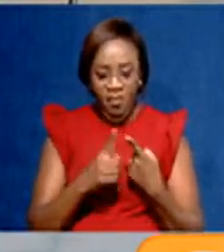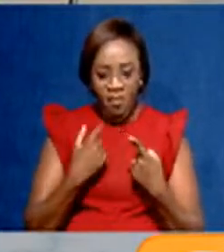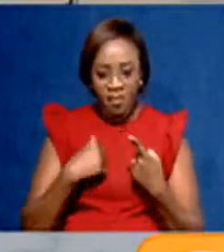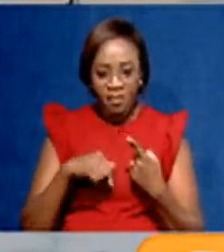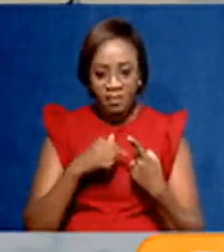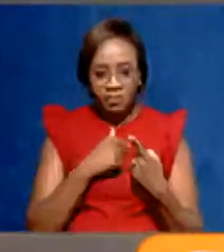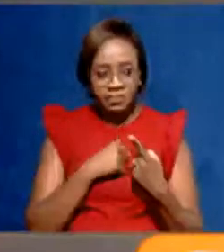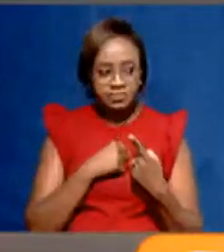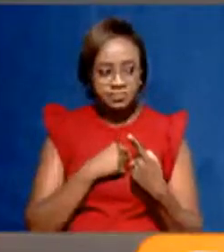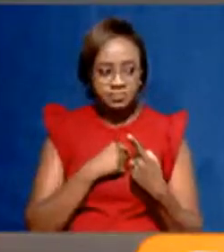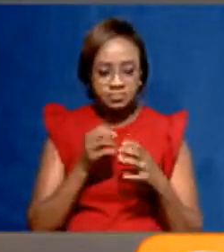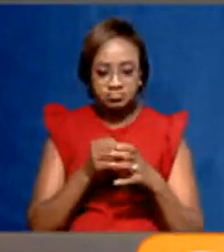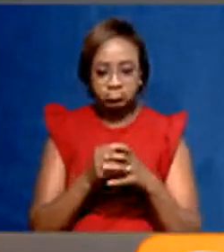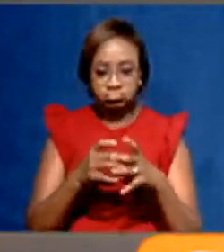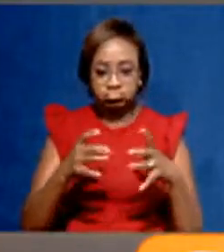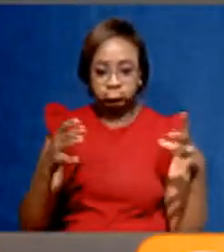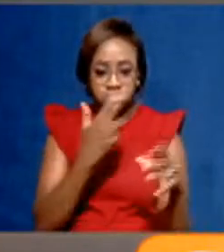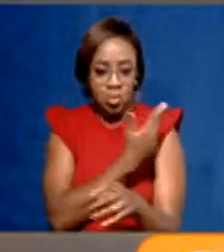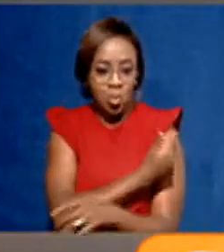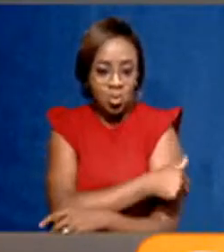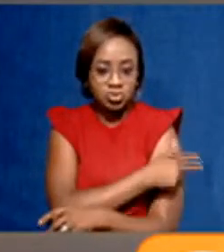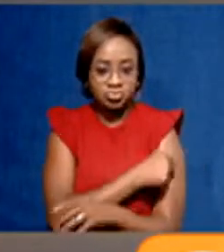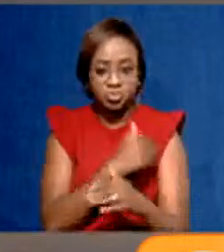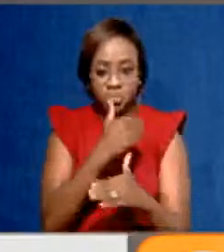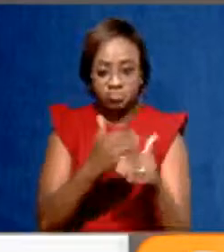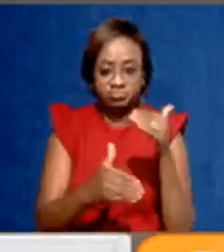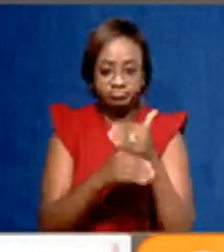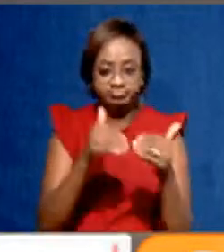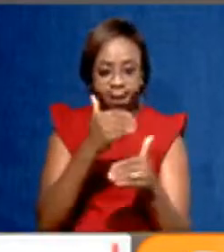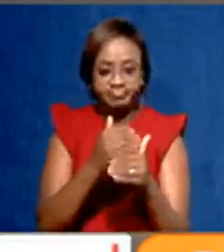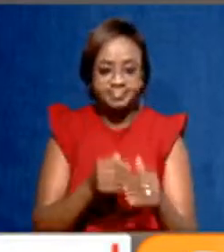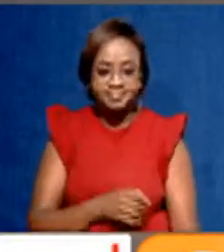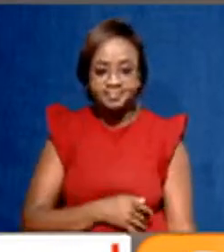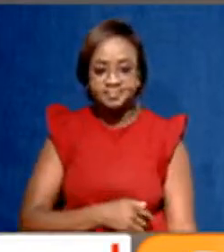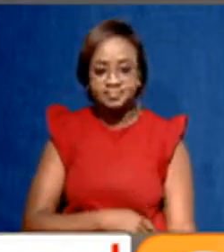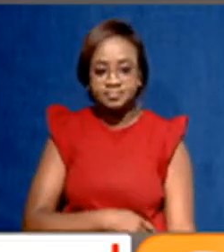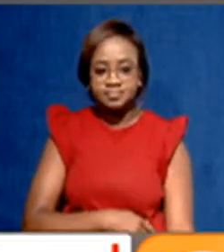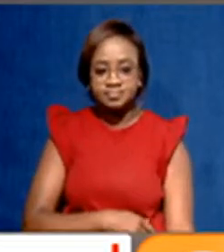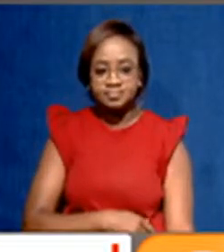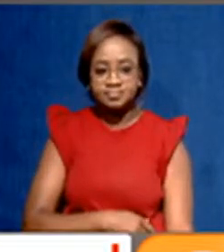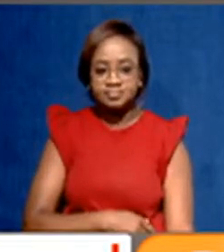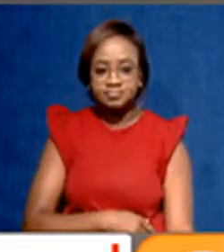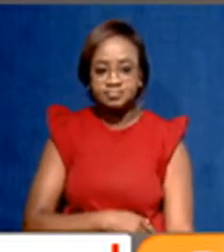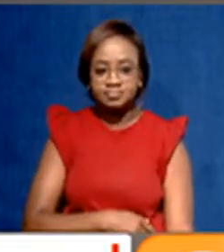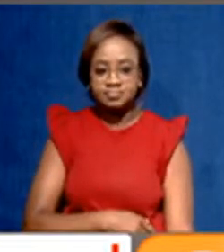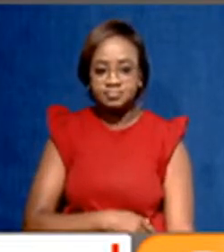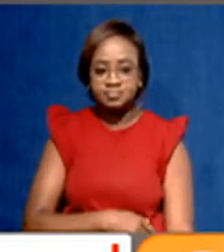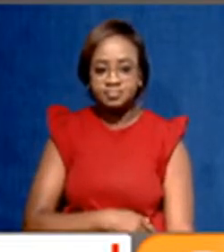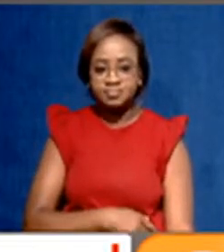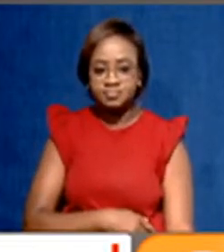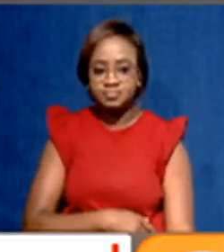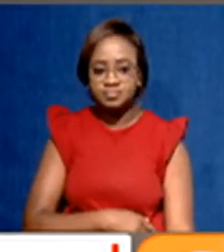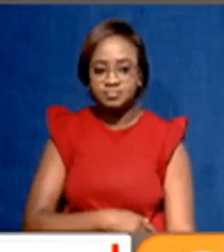physical infrastructure that underpins healthcare. So, for instance, increase the number